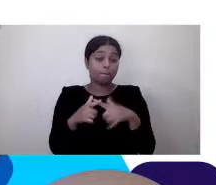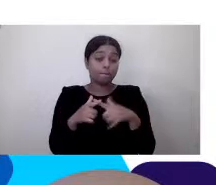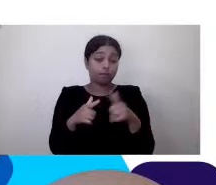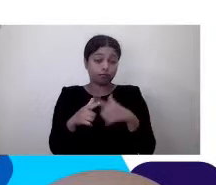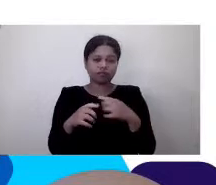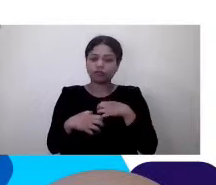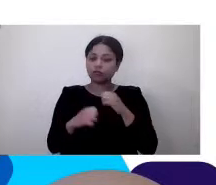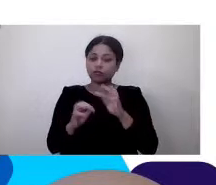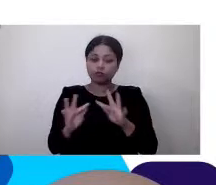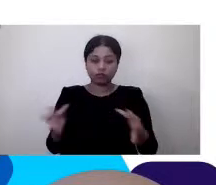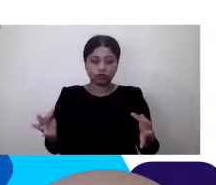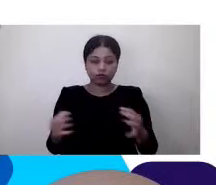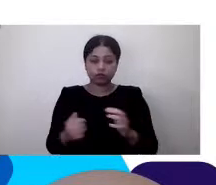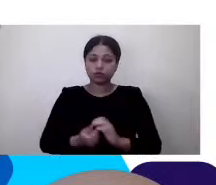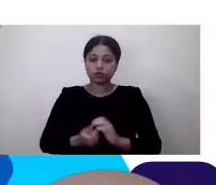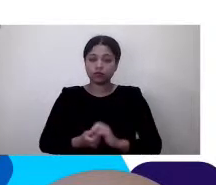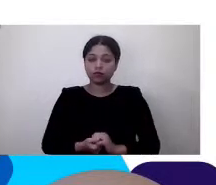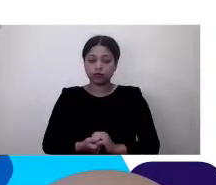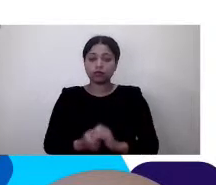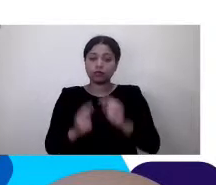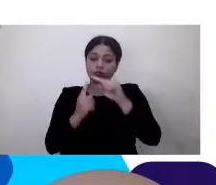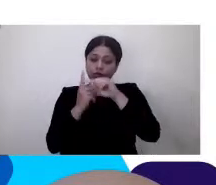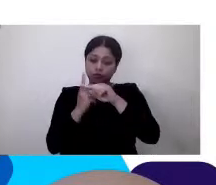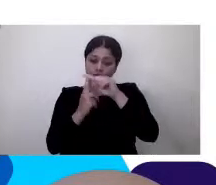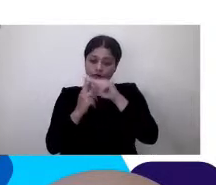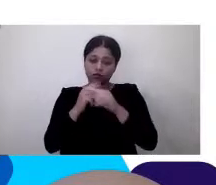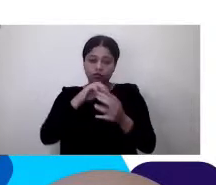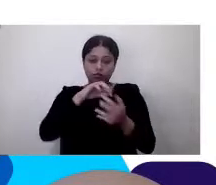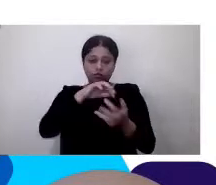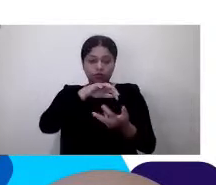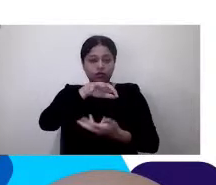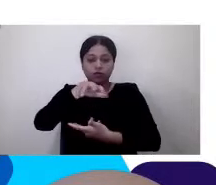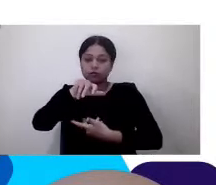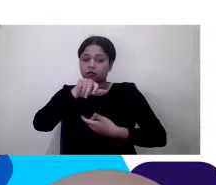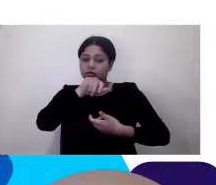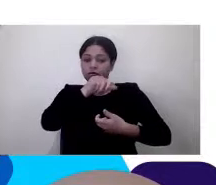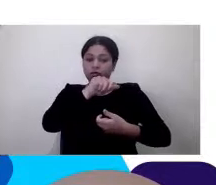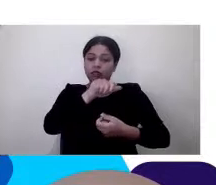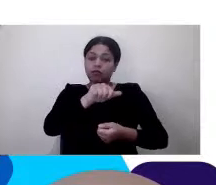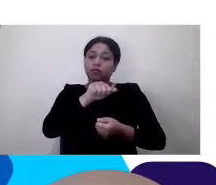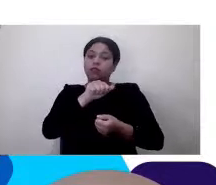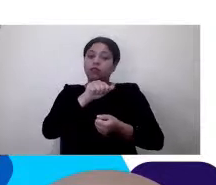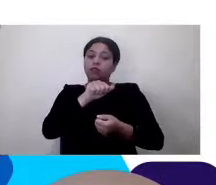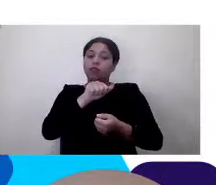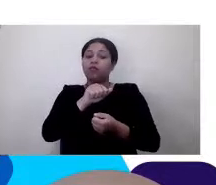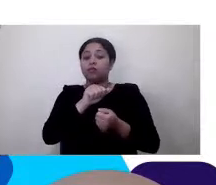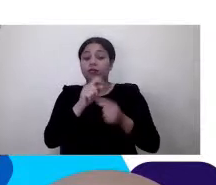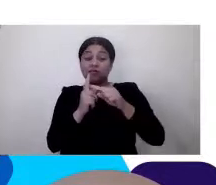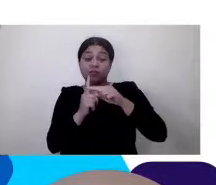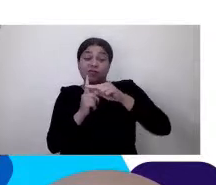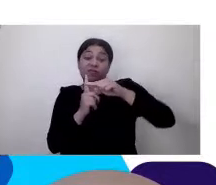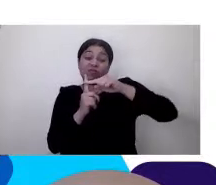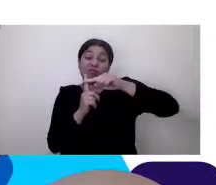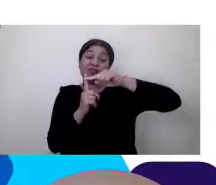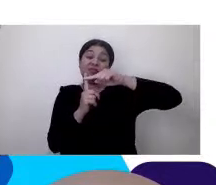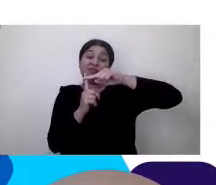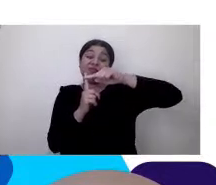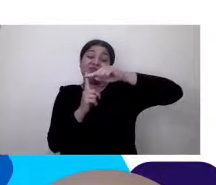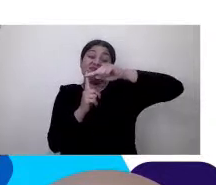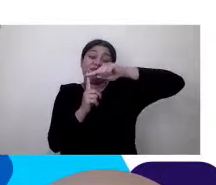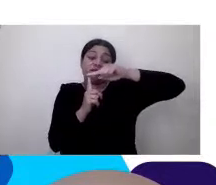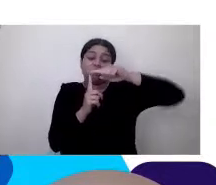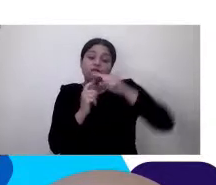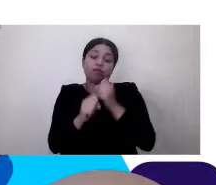temperature is getting higher and higher. In 2020, the world's temperature got 1 degree